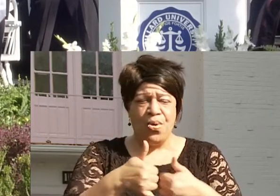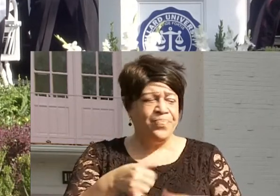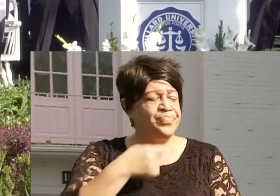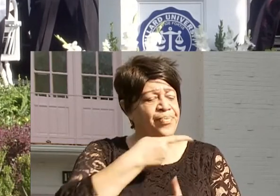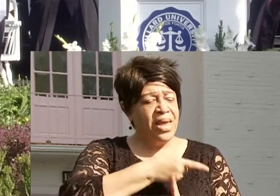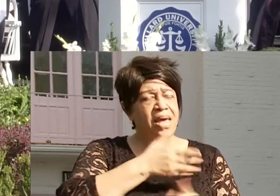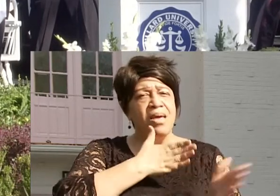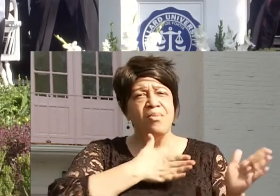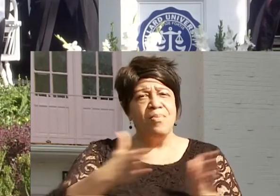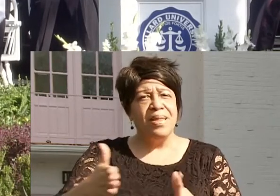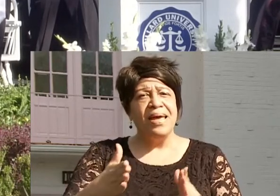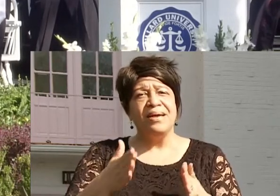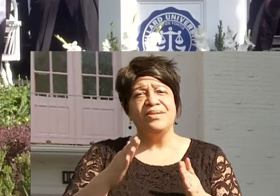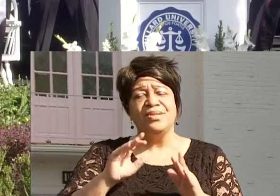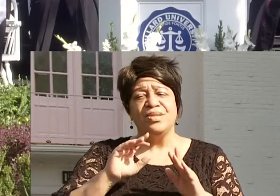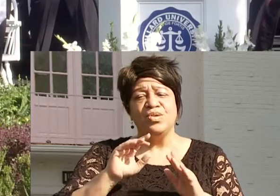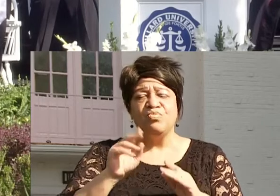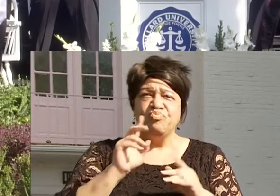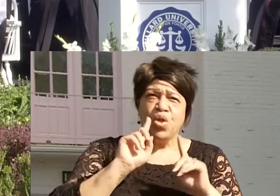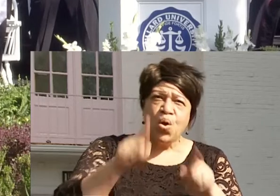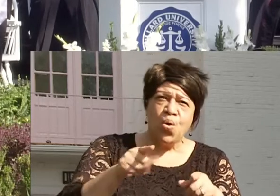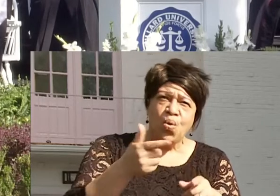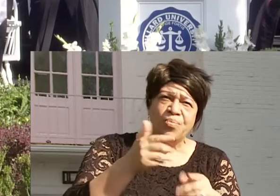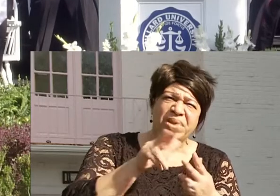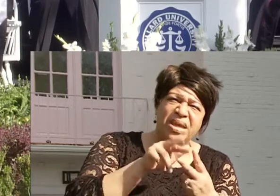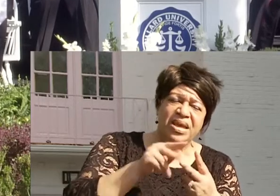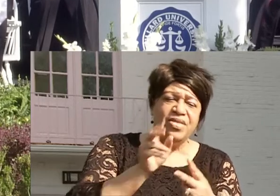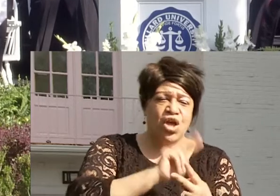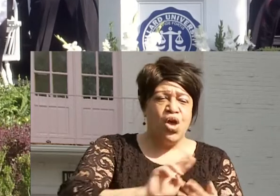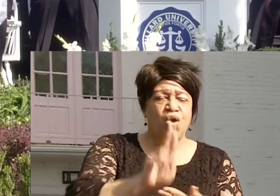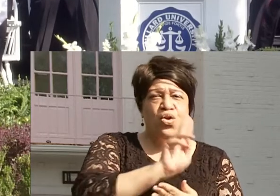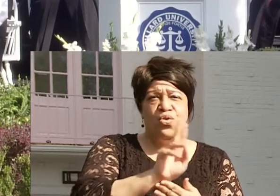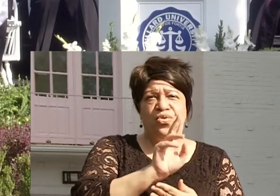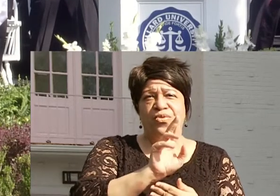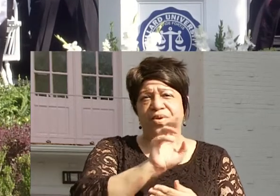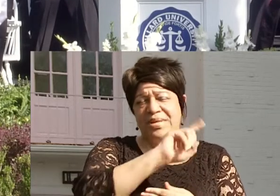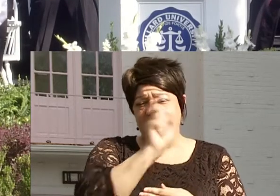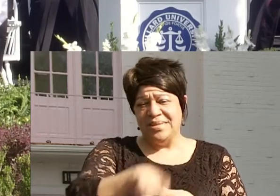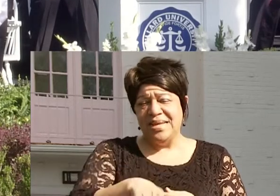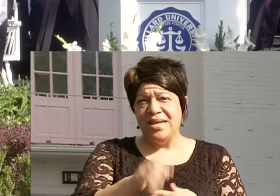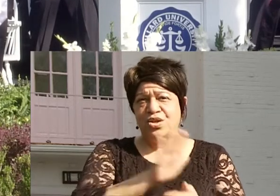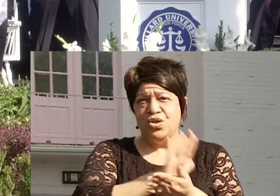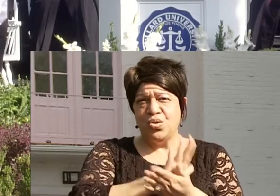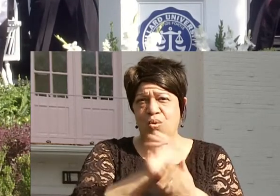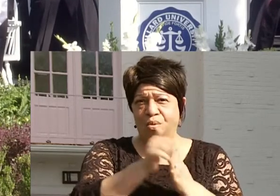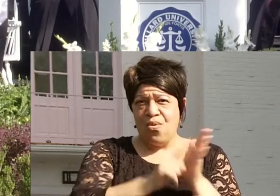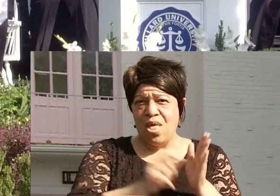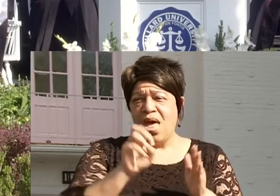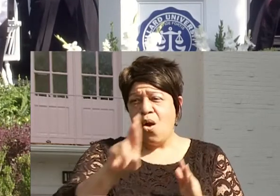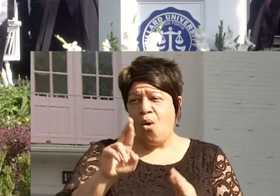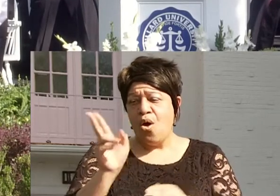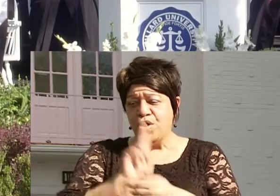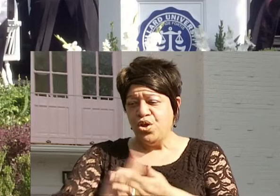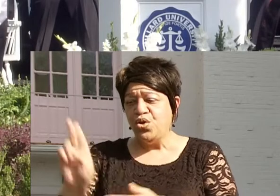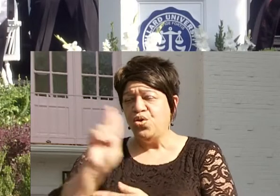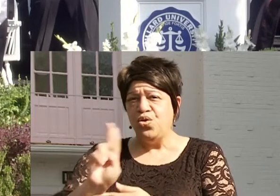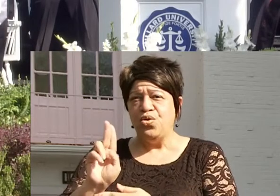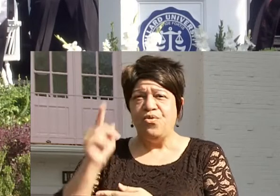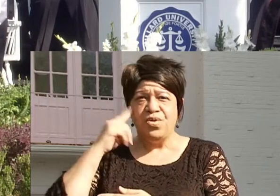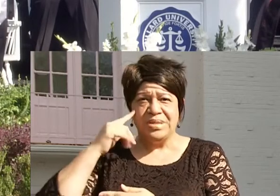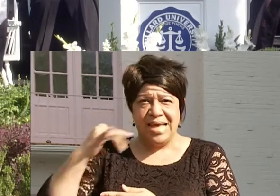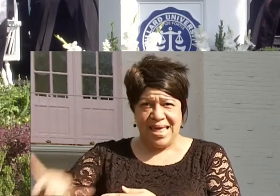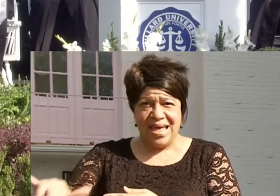attend either the University of Texas School of Law or the University of California Berkeley School of